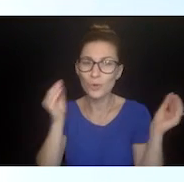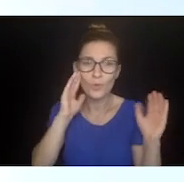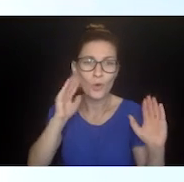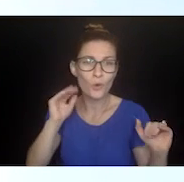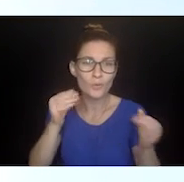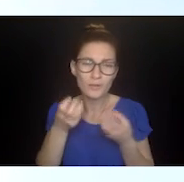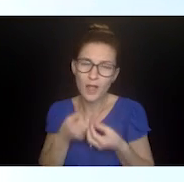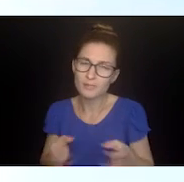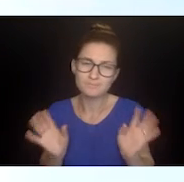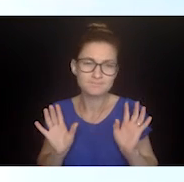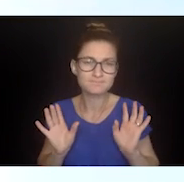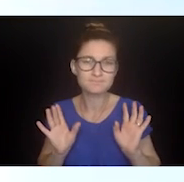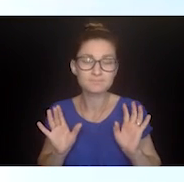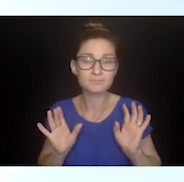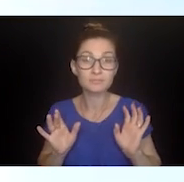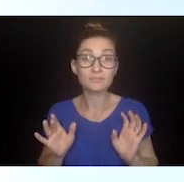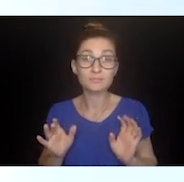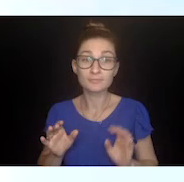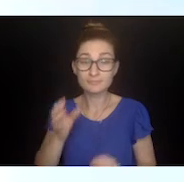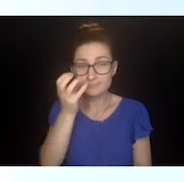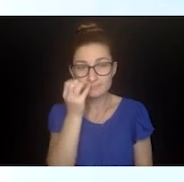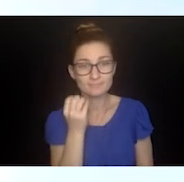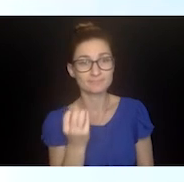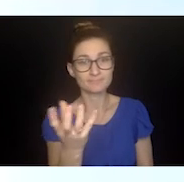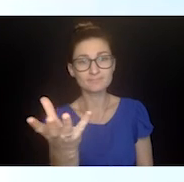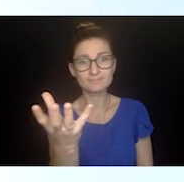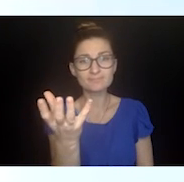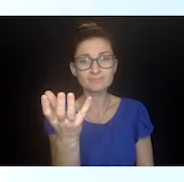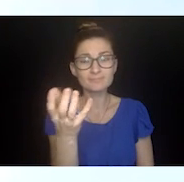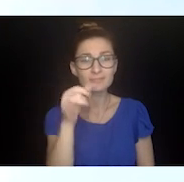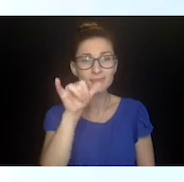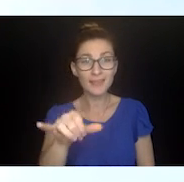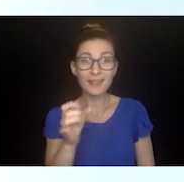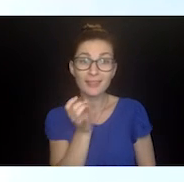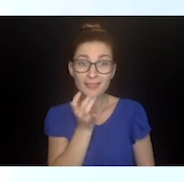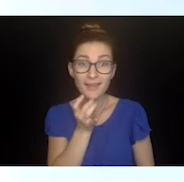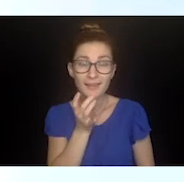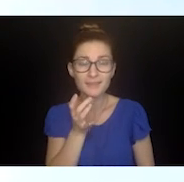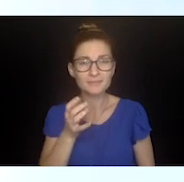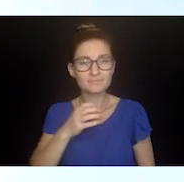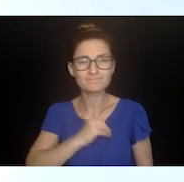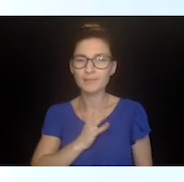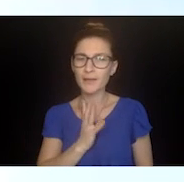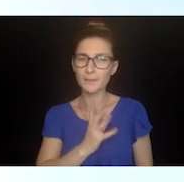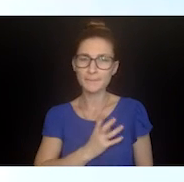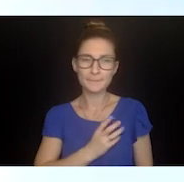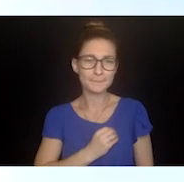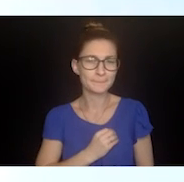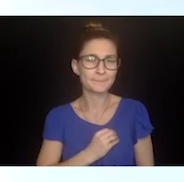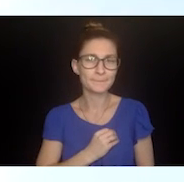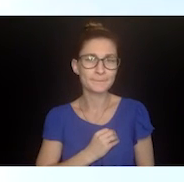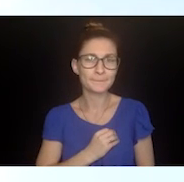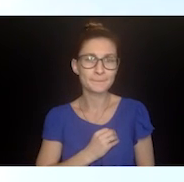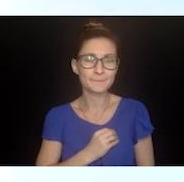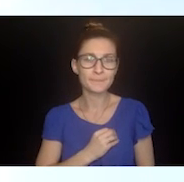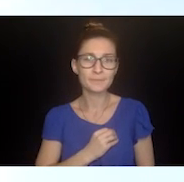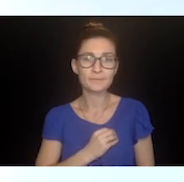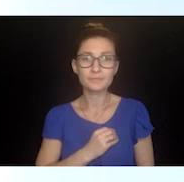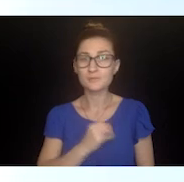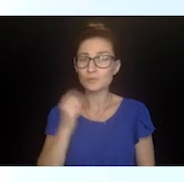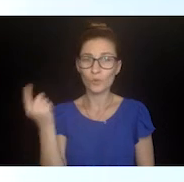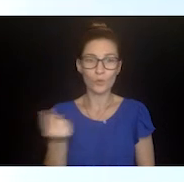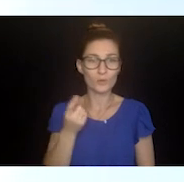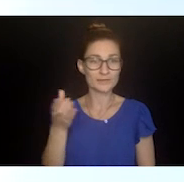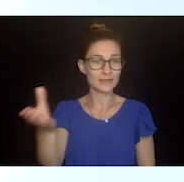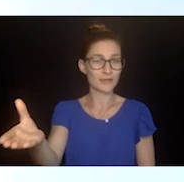hope, there is that thread. There is that thread. There is that light. There is always that